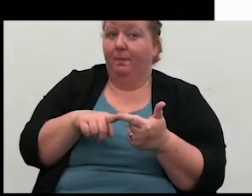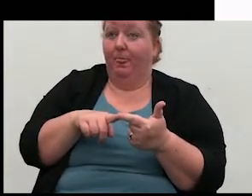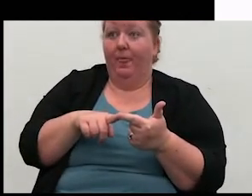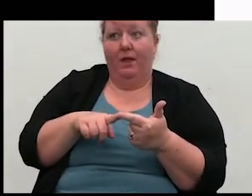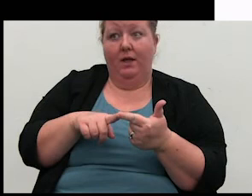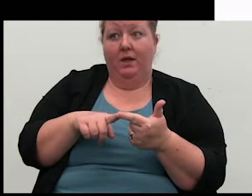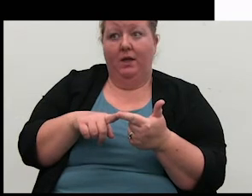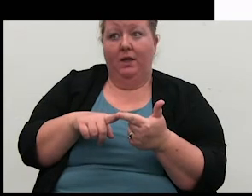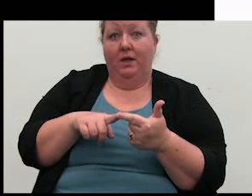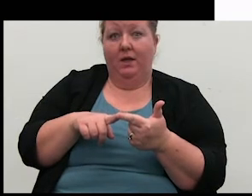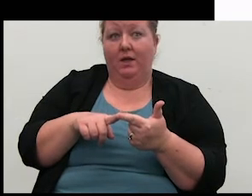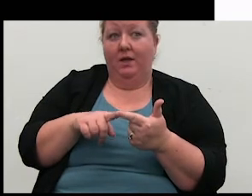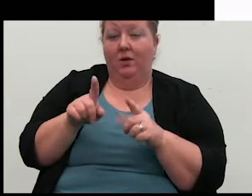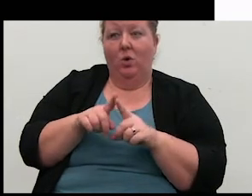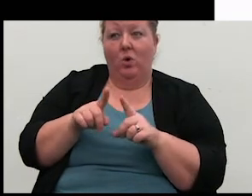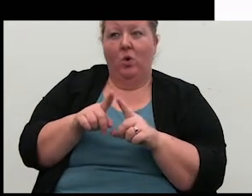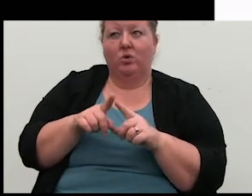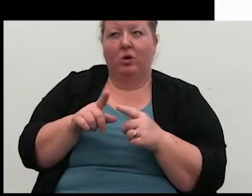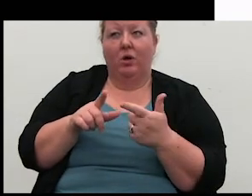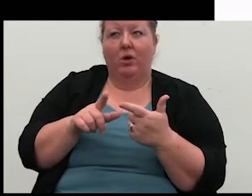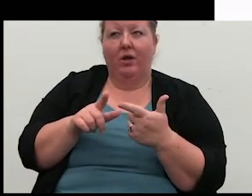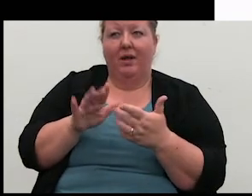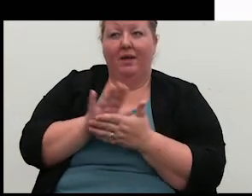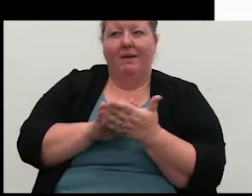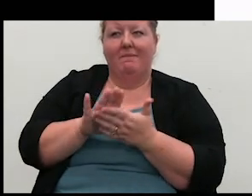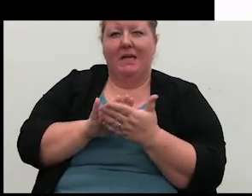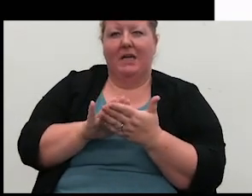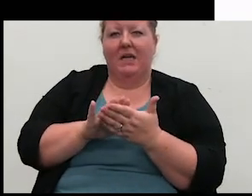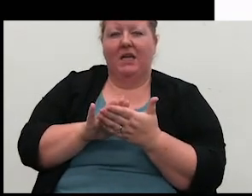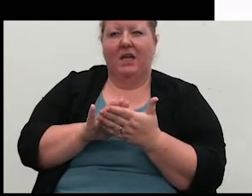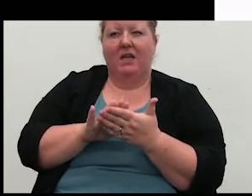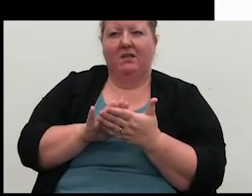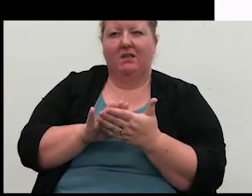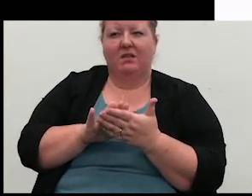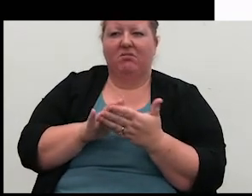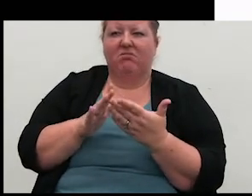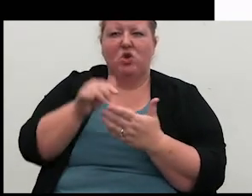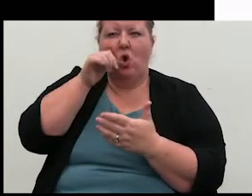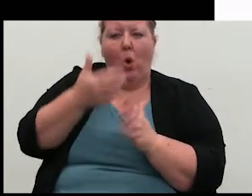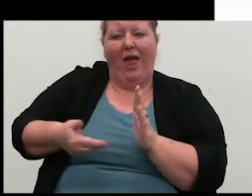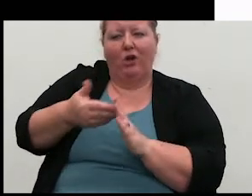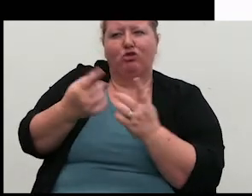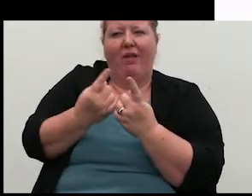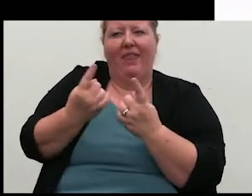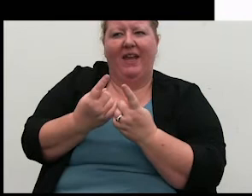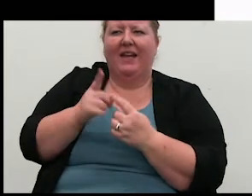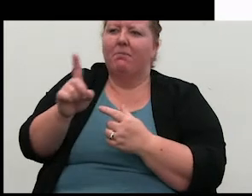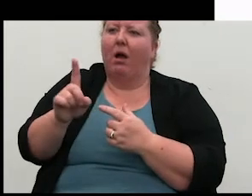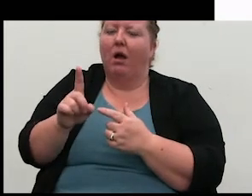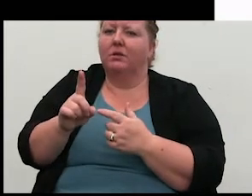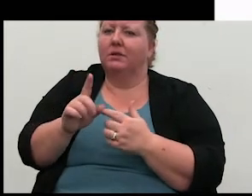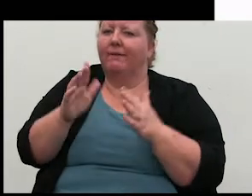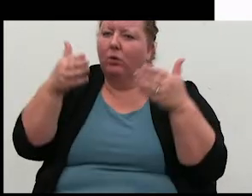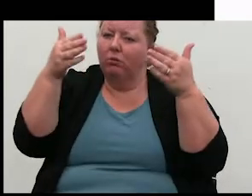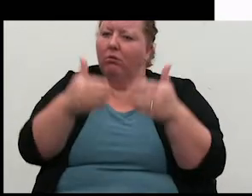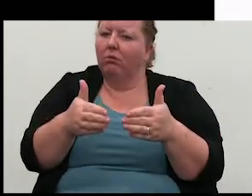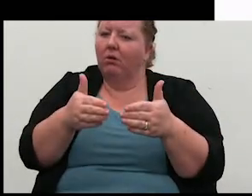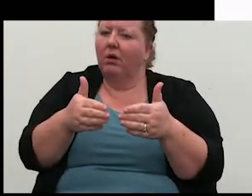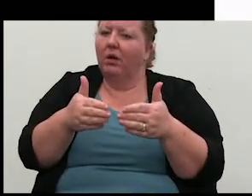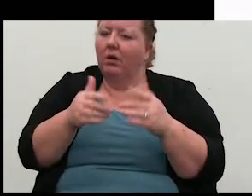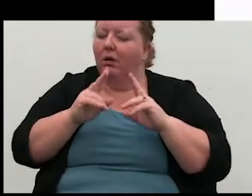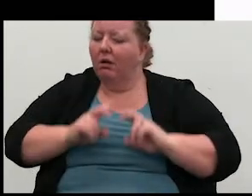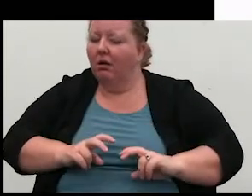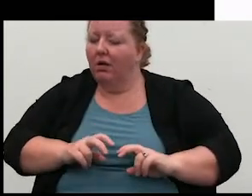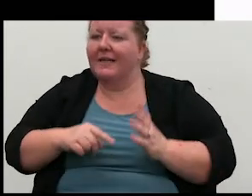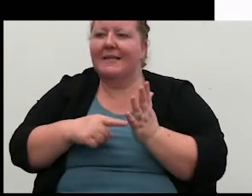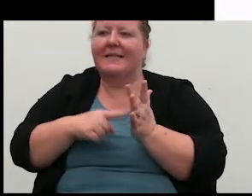the illusion that you now know this extra thing about people. But in fact, if you look really closely, it says the tip